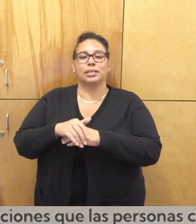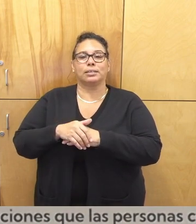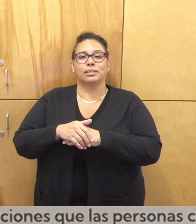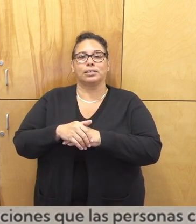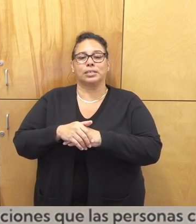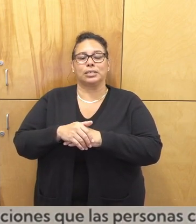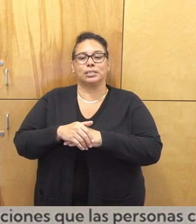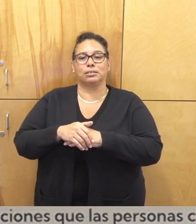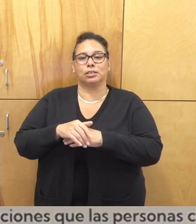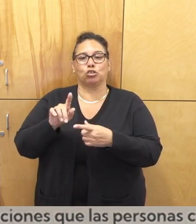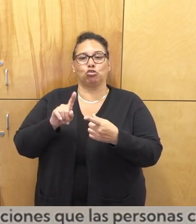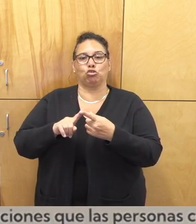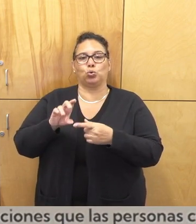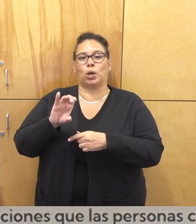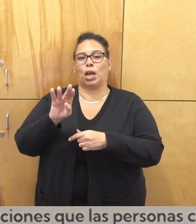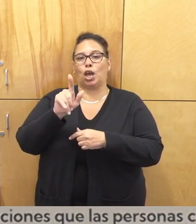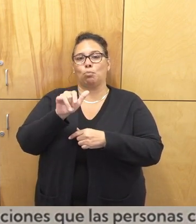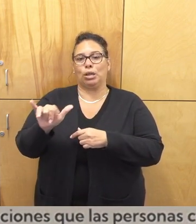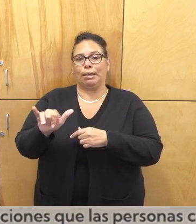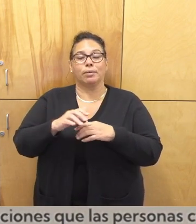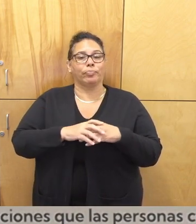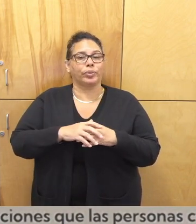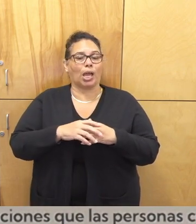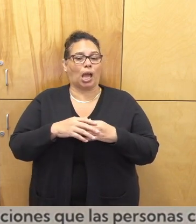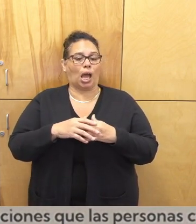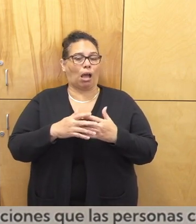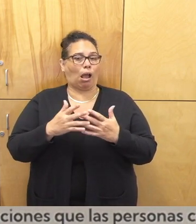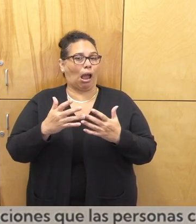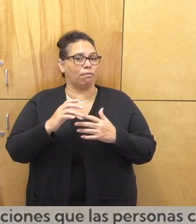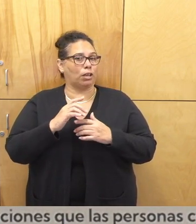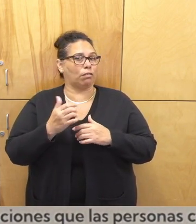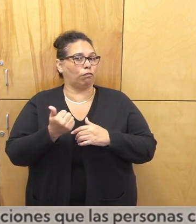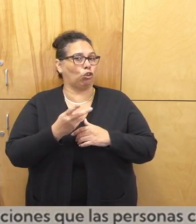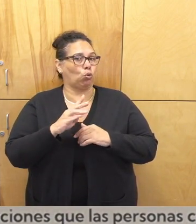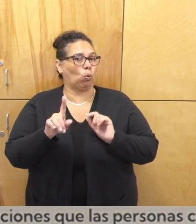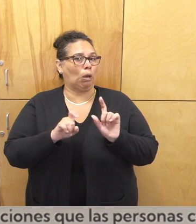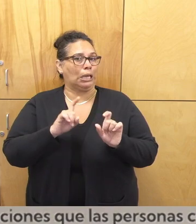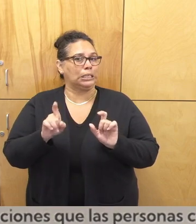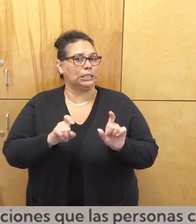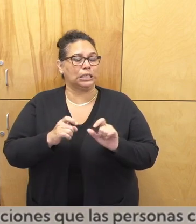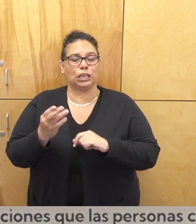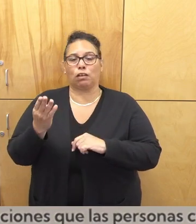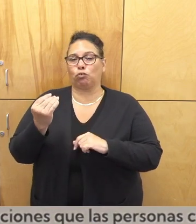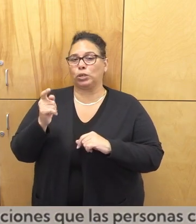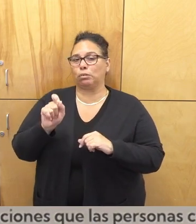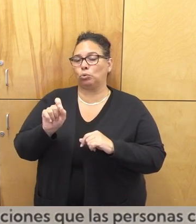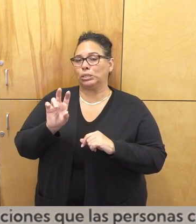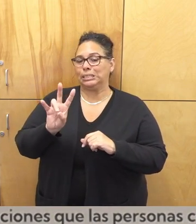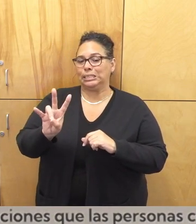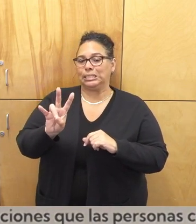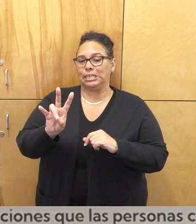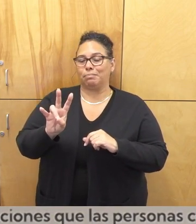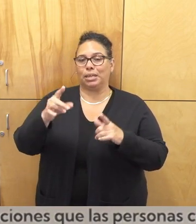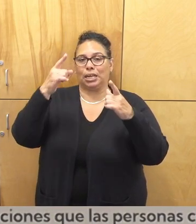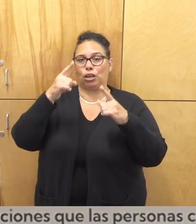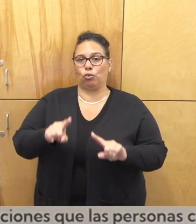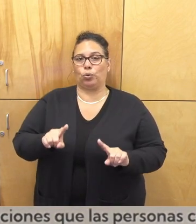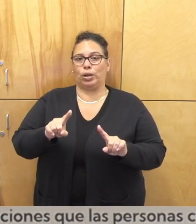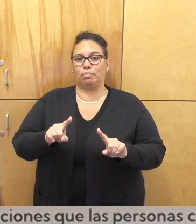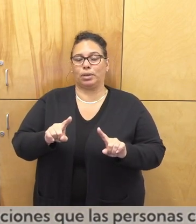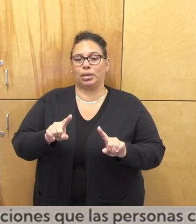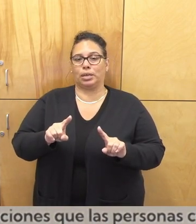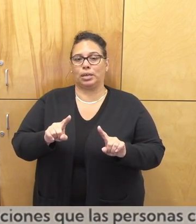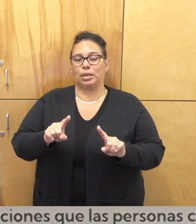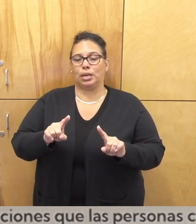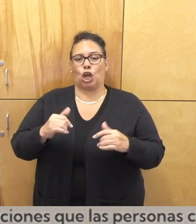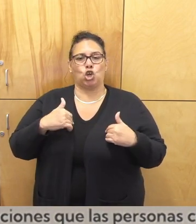$25,146.02 to Coverly. I do have a couple of questions on 14.7, the agreement with Action